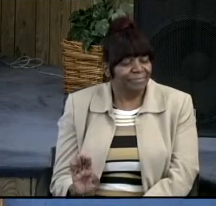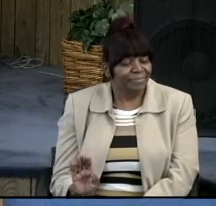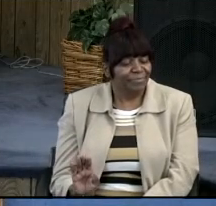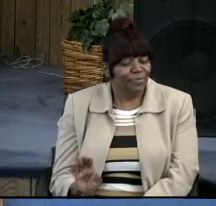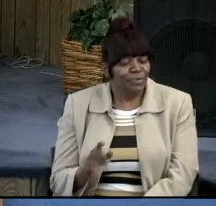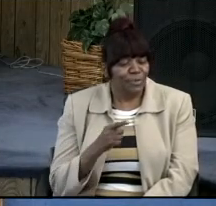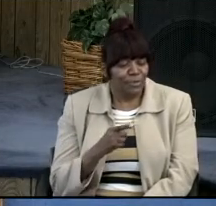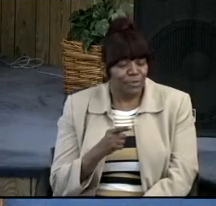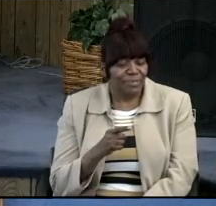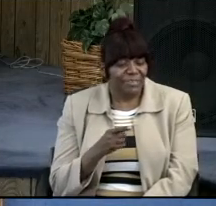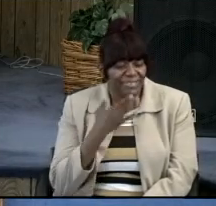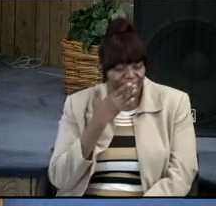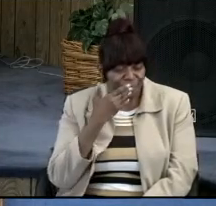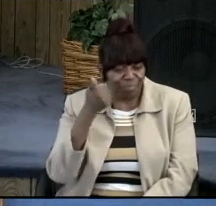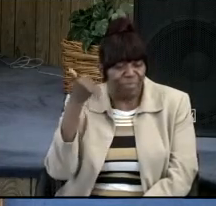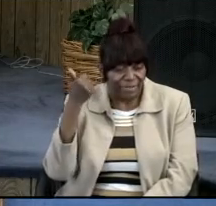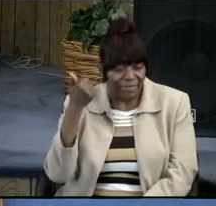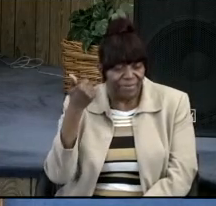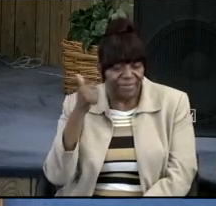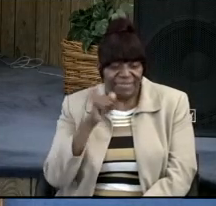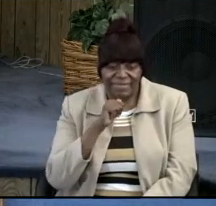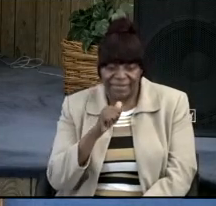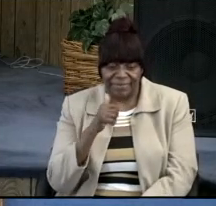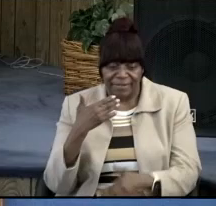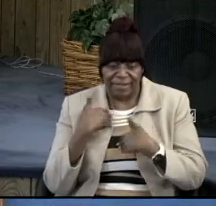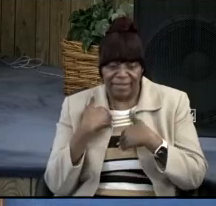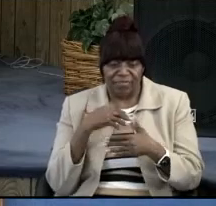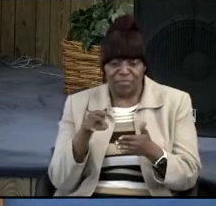You know it's better not to have no music at all